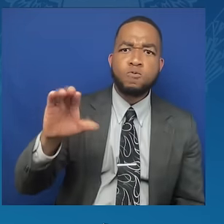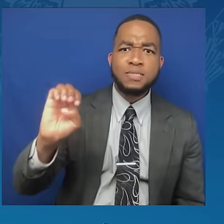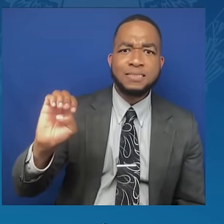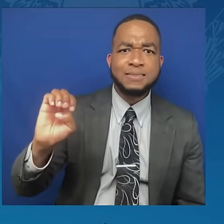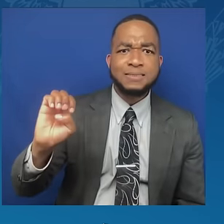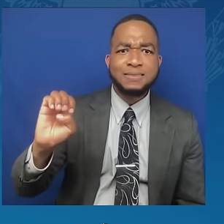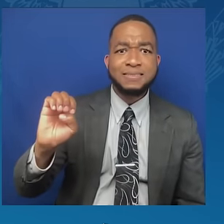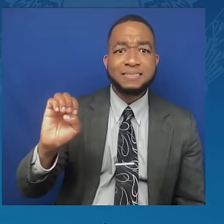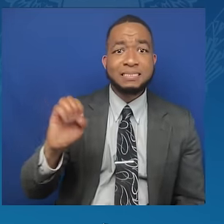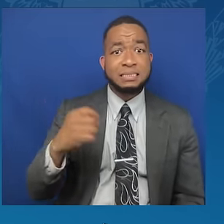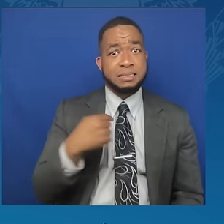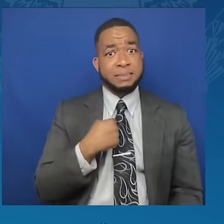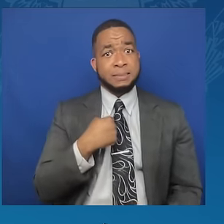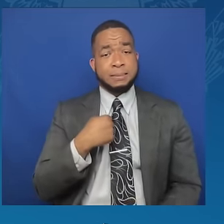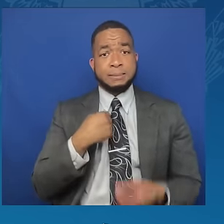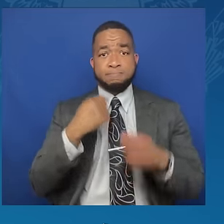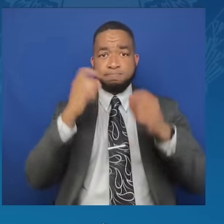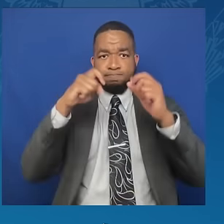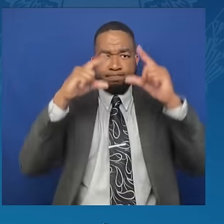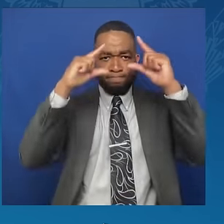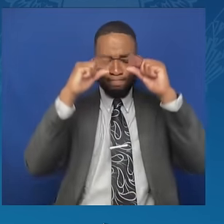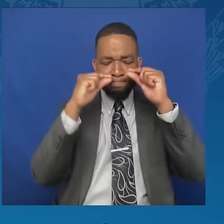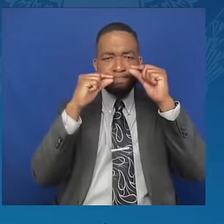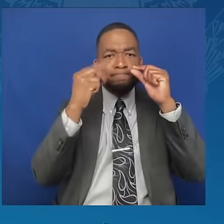John Lewis's final words.